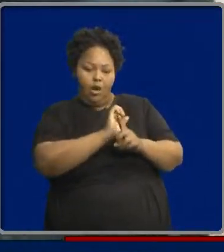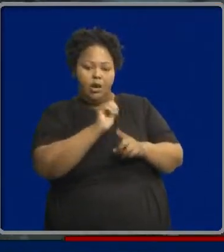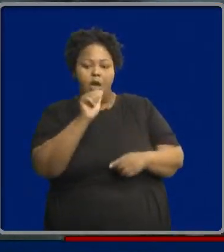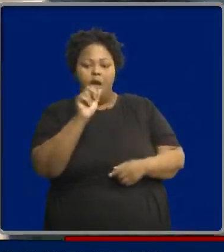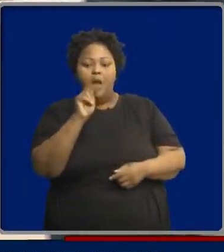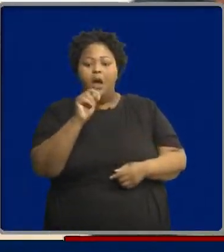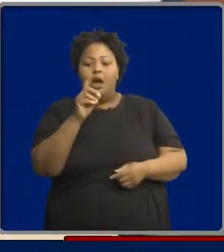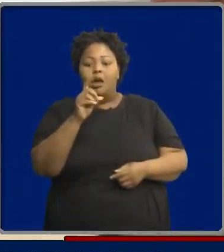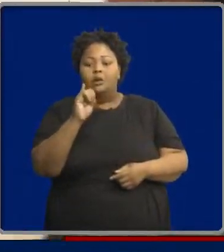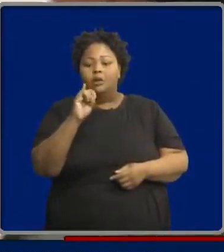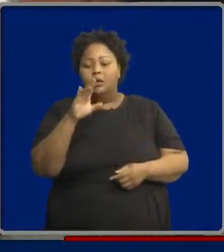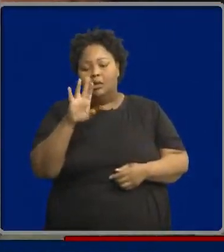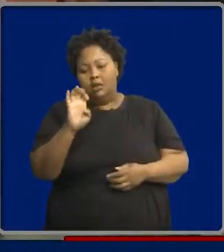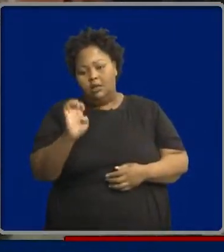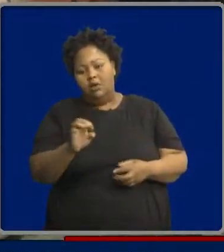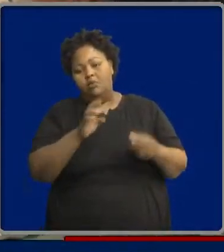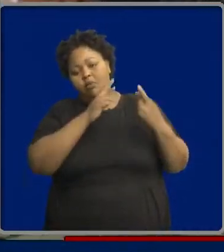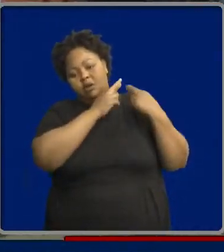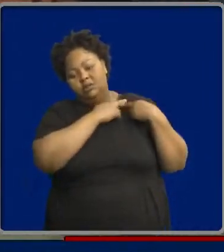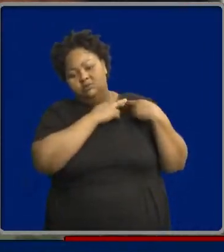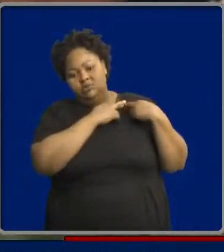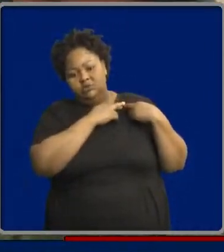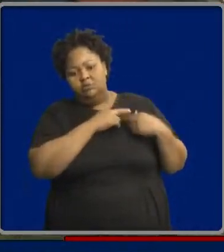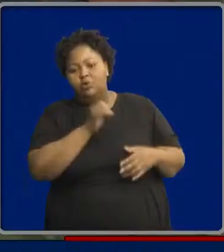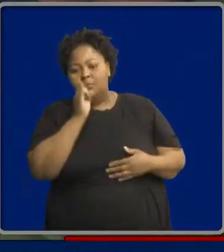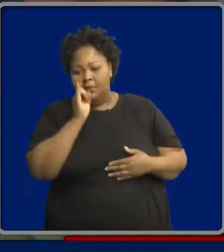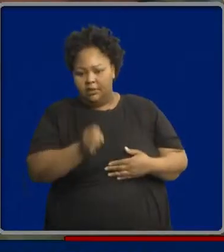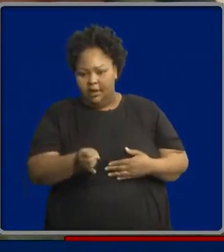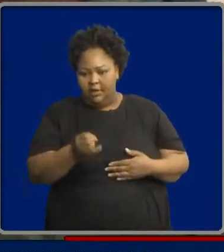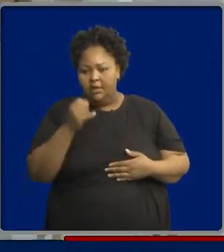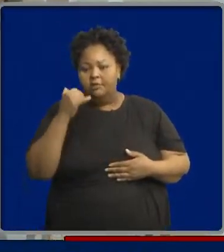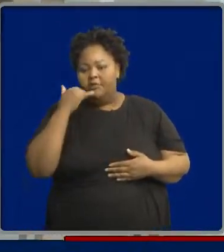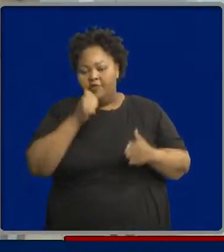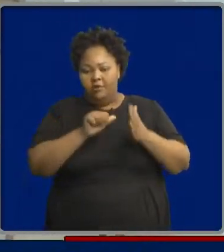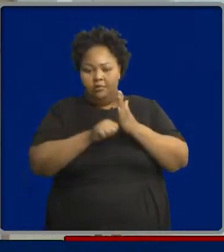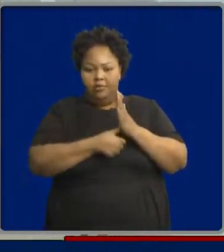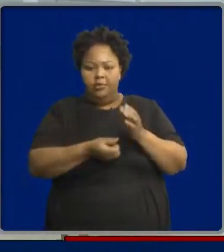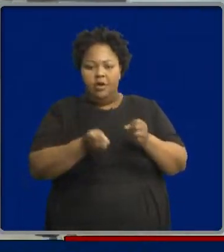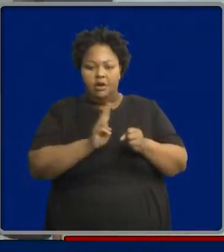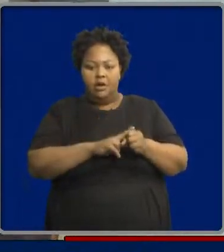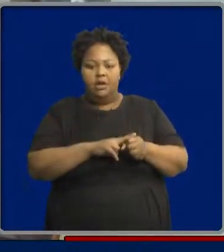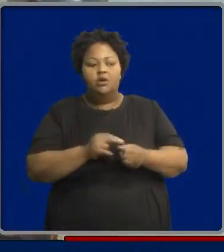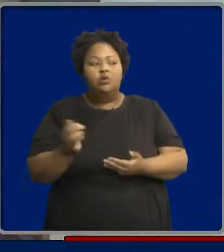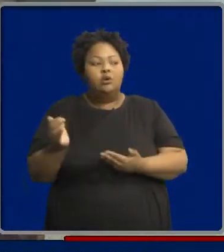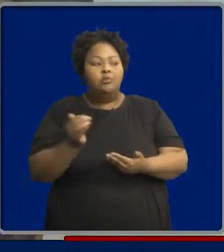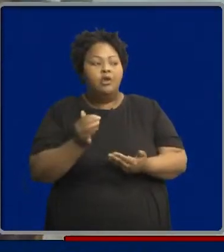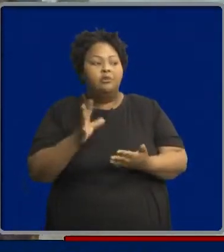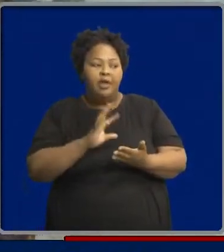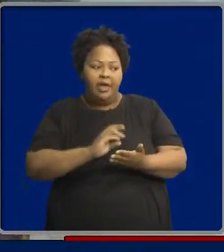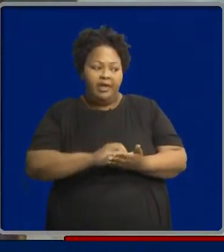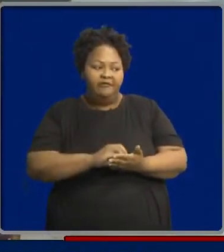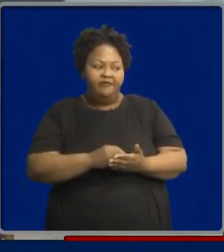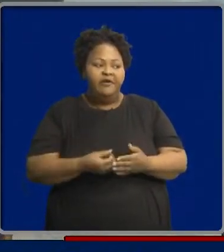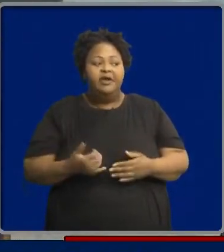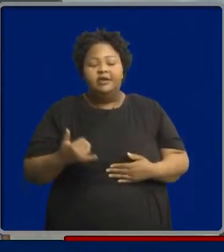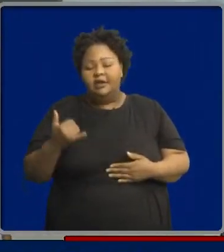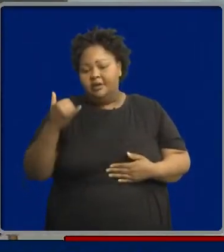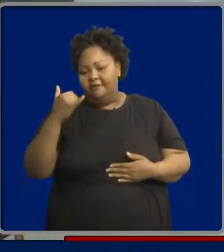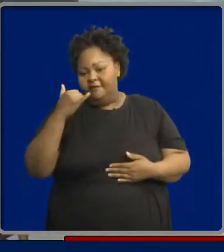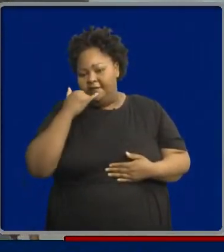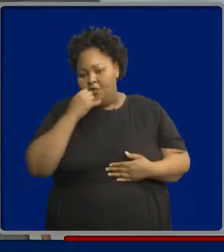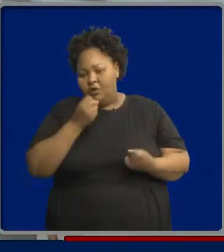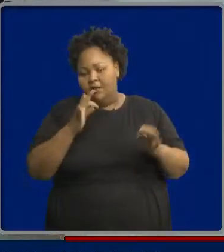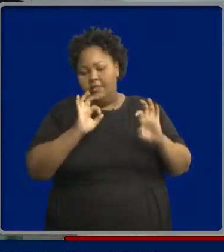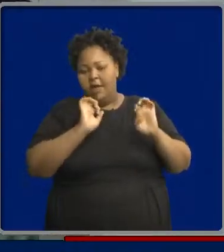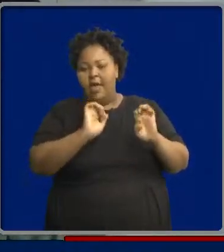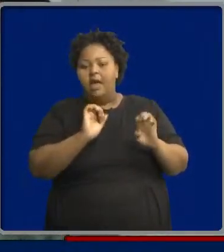She says they have a 6-week-old baby together. She claims that her phone number was used by Andile in the commission